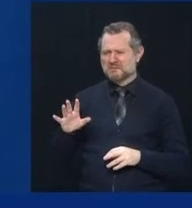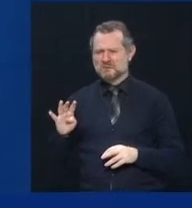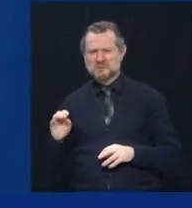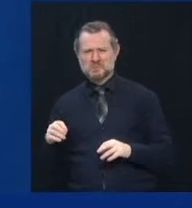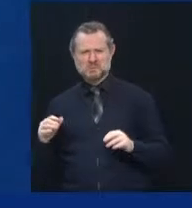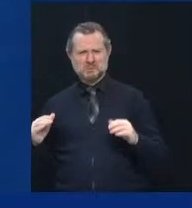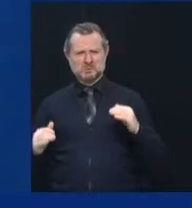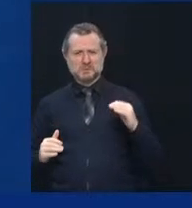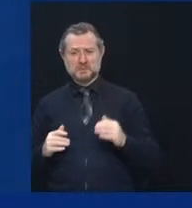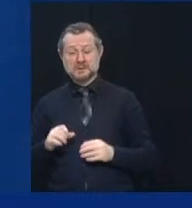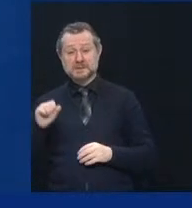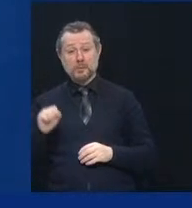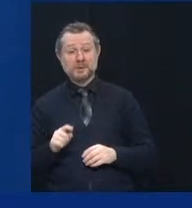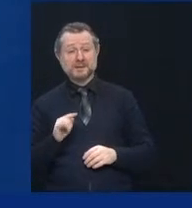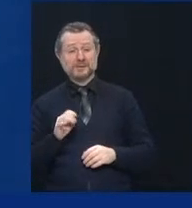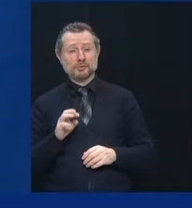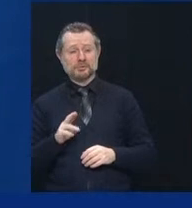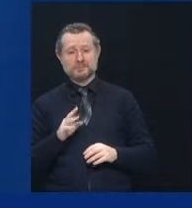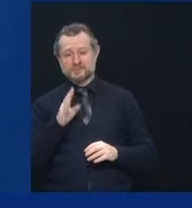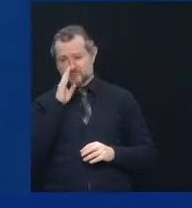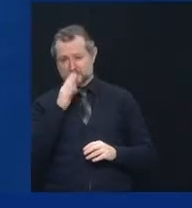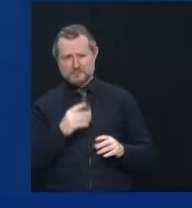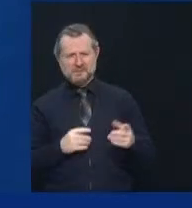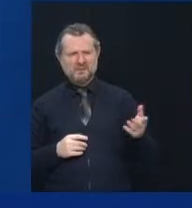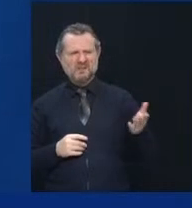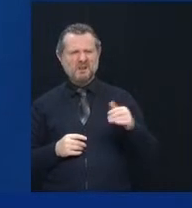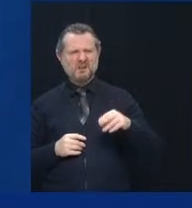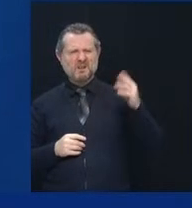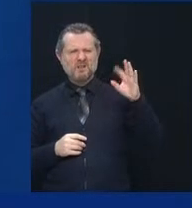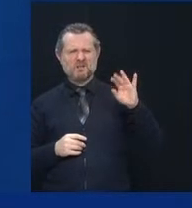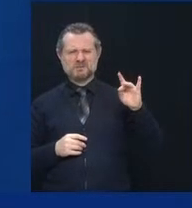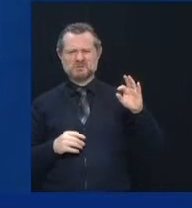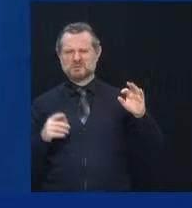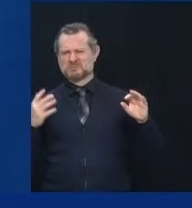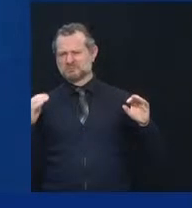Southern Tier, 100, 47, 47, 54.